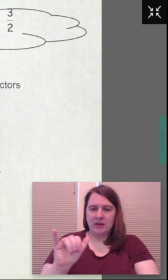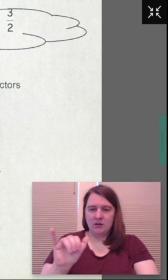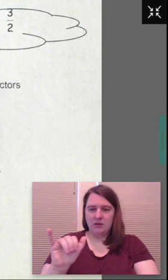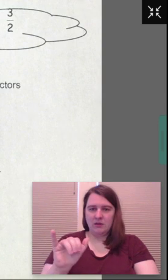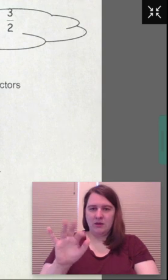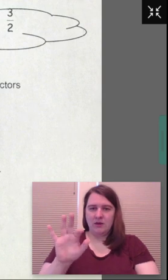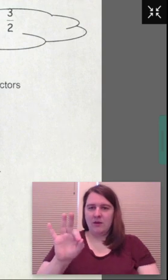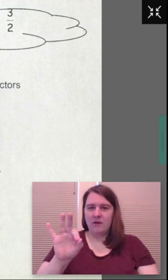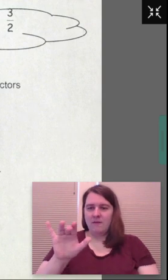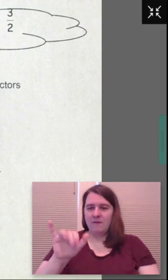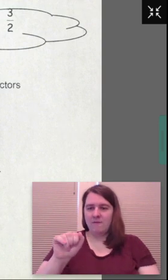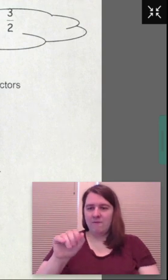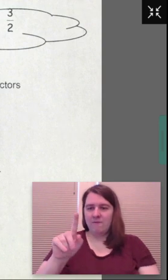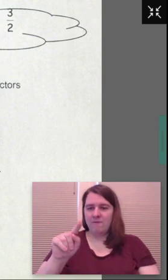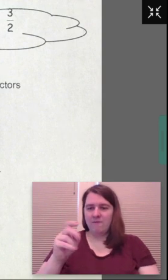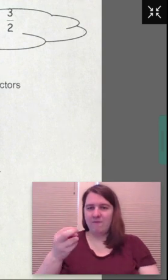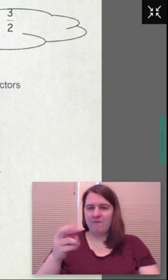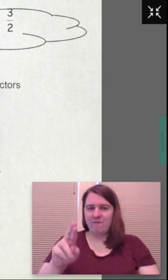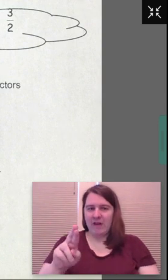common